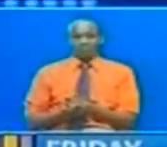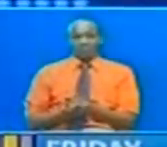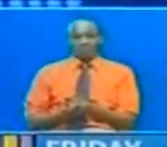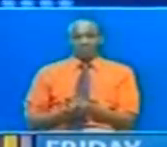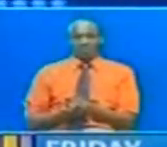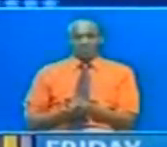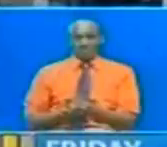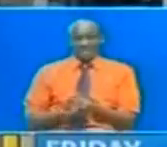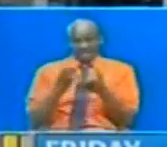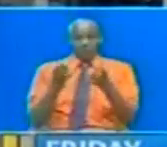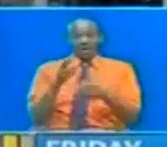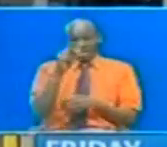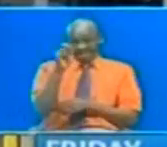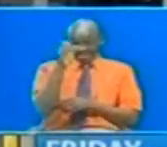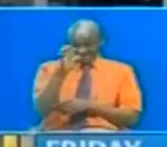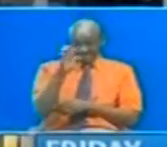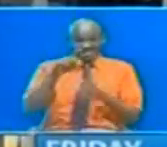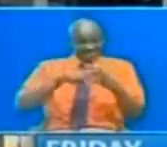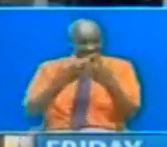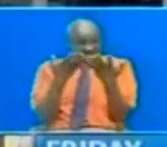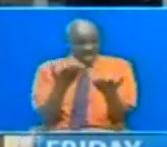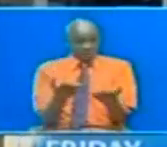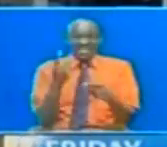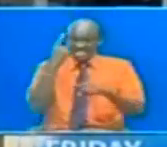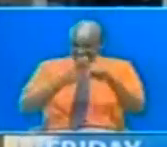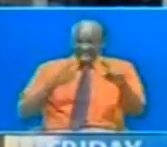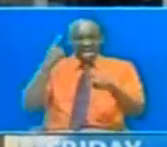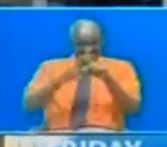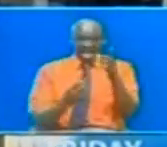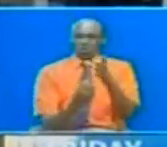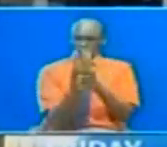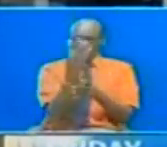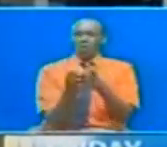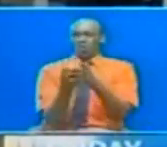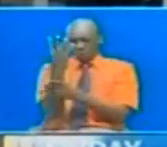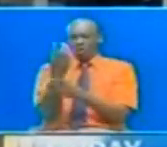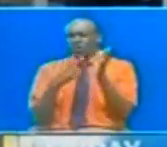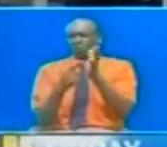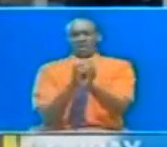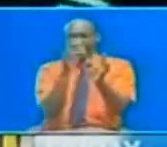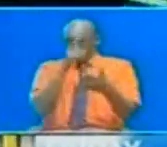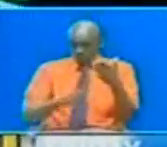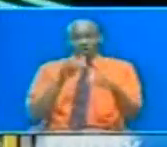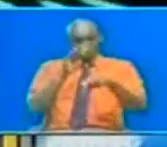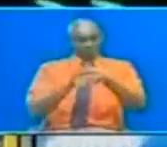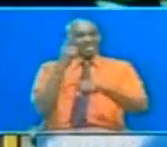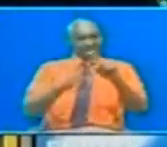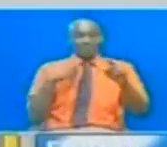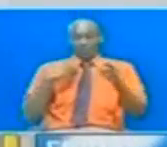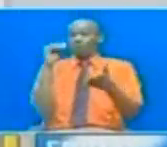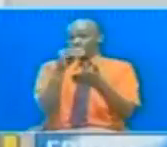The trend at the Nairobi Securities Exchange has been that of year-on-year growth, a clear indication that it was a good year for